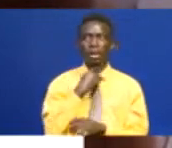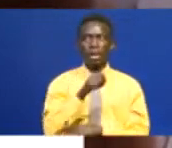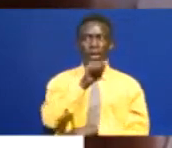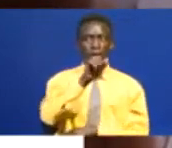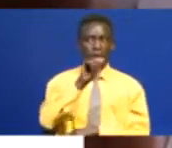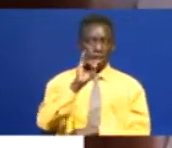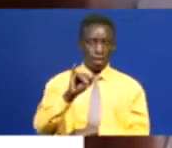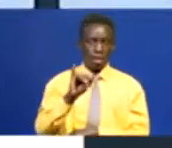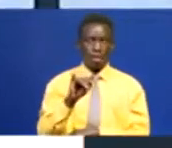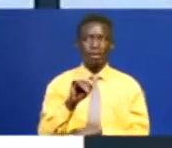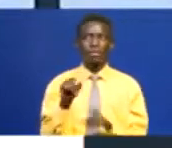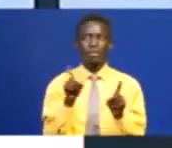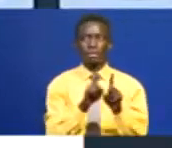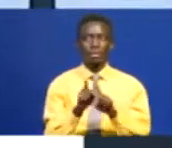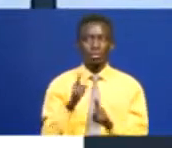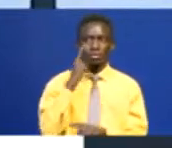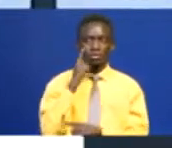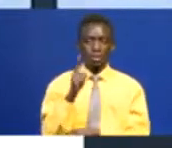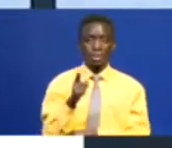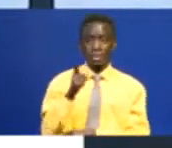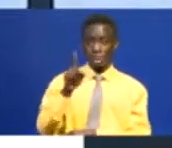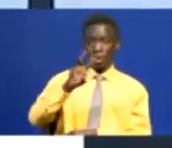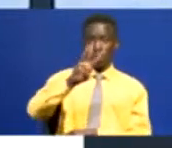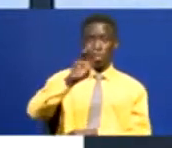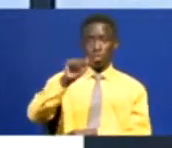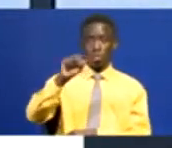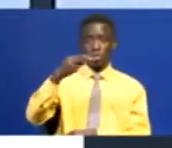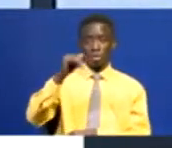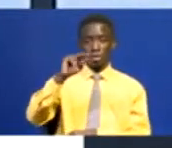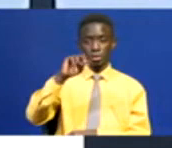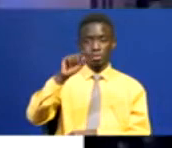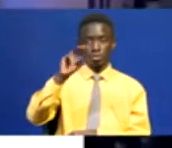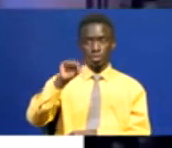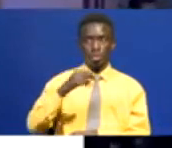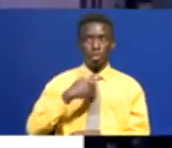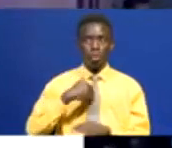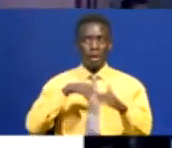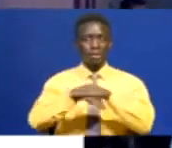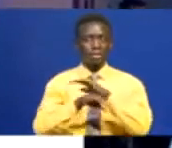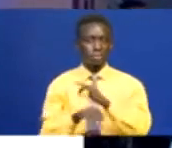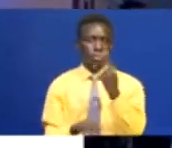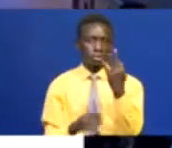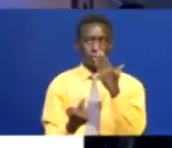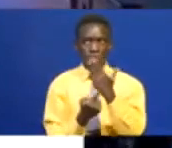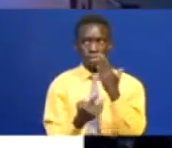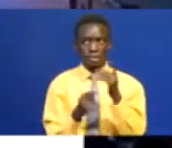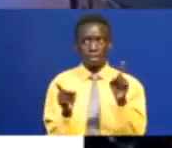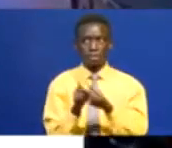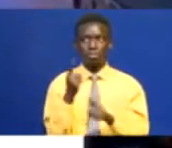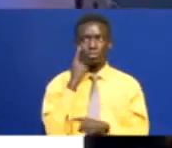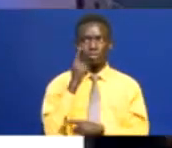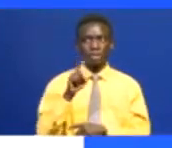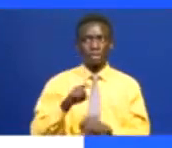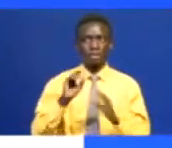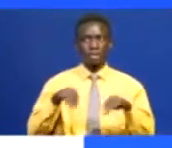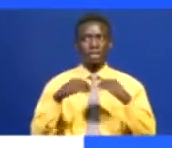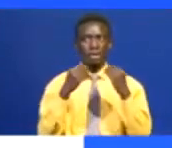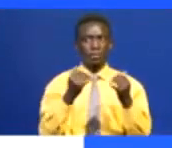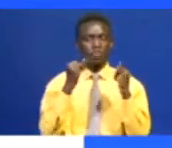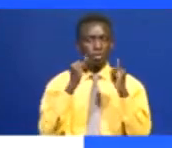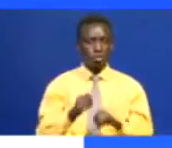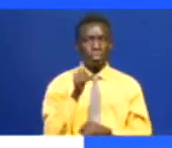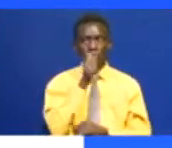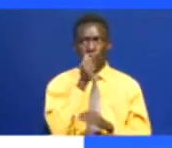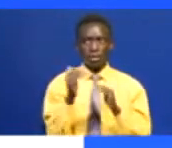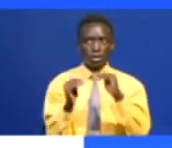intelligence, as Washington seeks to limit access to key technologies. The program is set to prohibit new private equity,